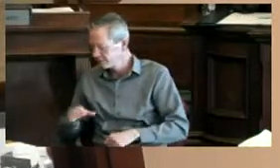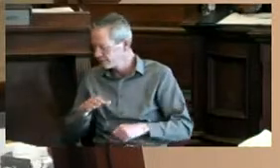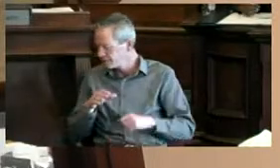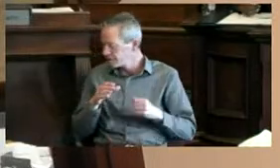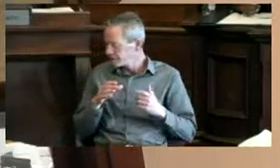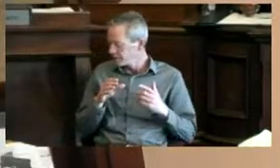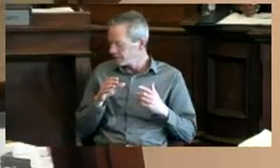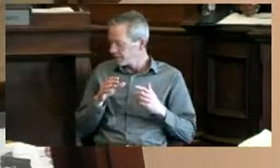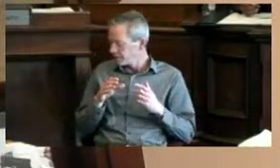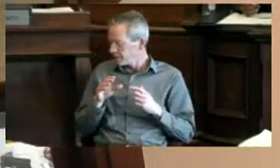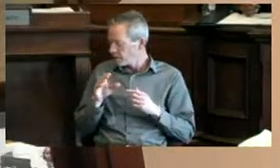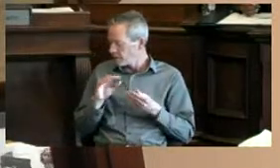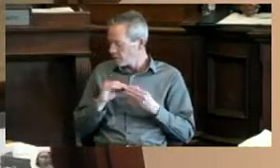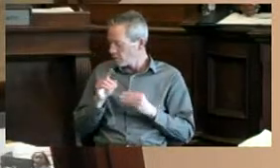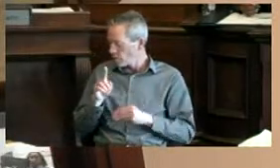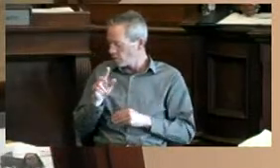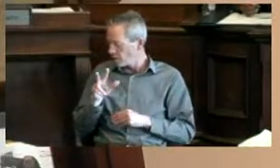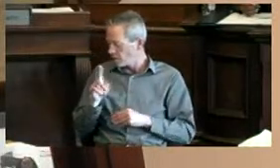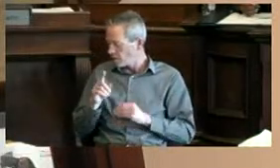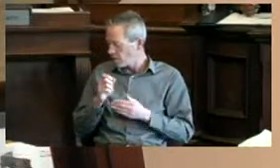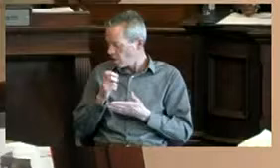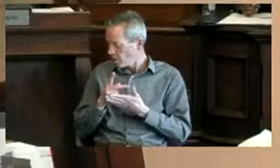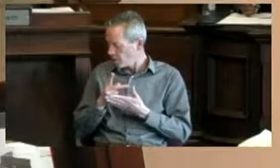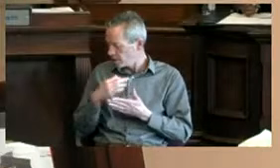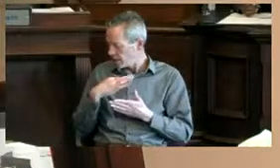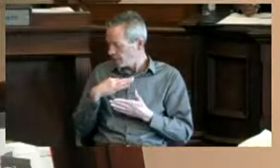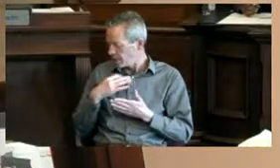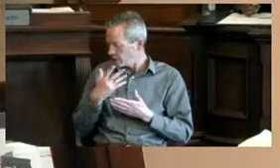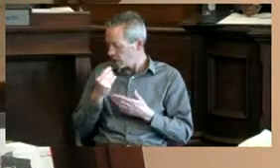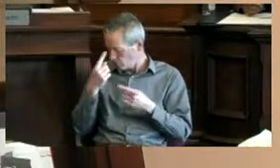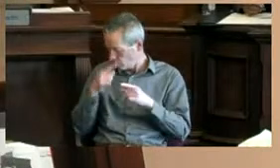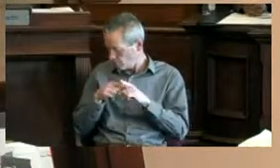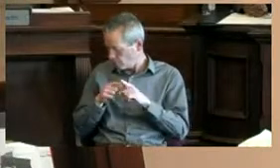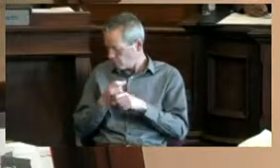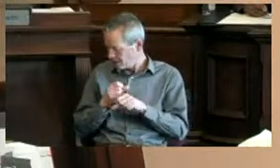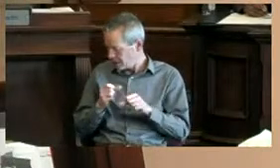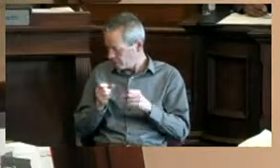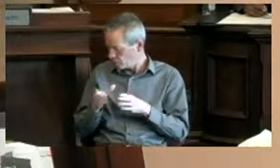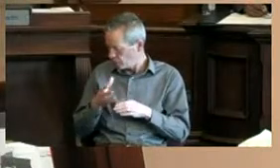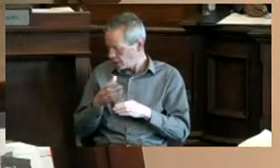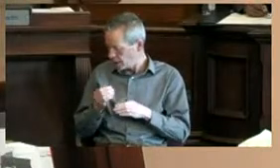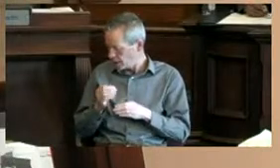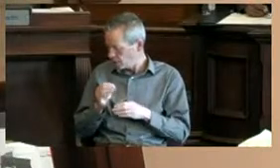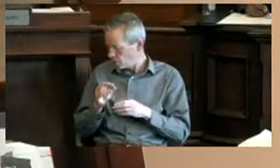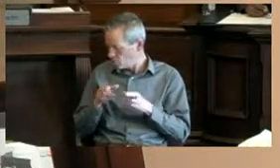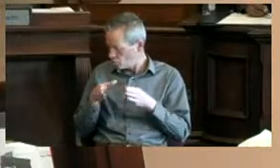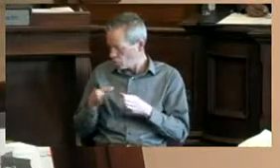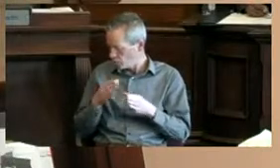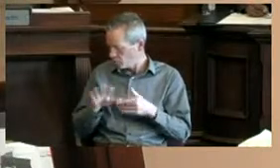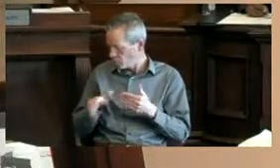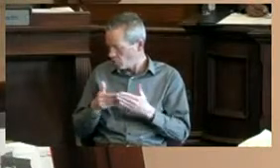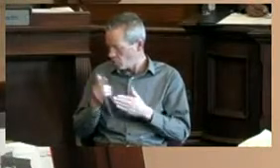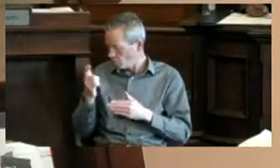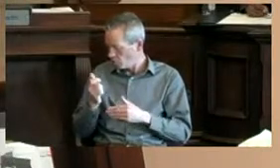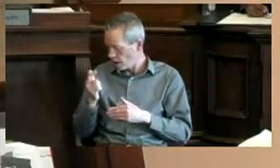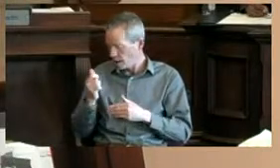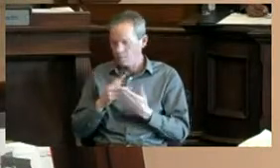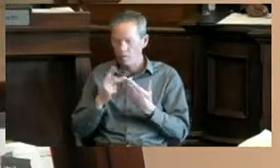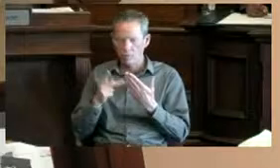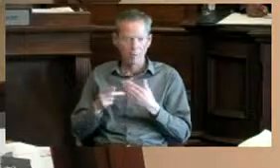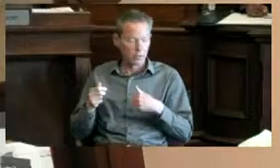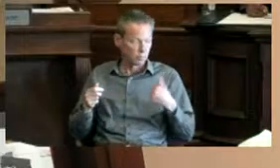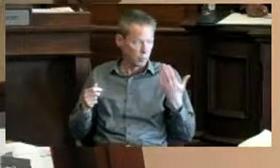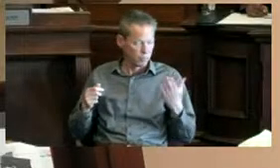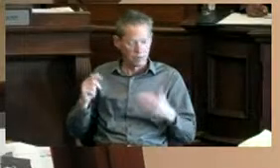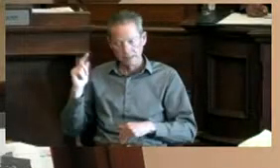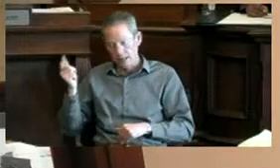safe streets and roads for all grant program. Any questions, comments, or concerns? Move it. Need a